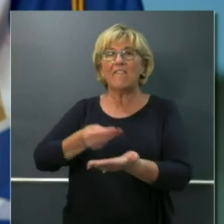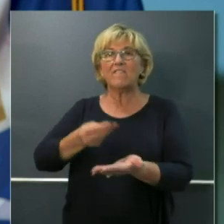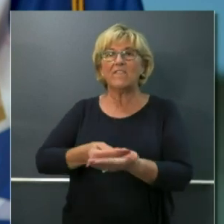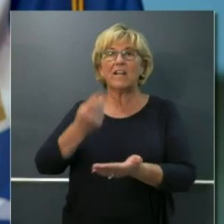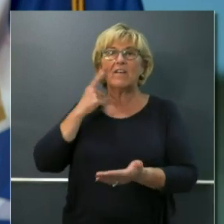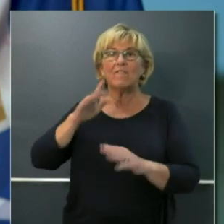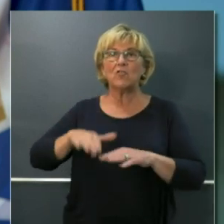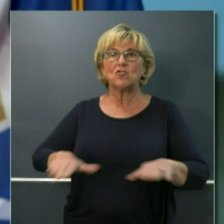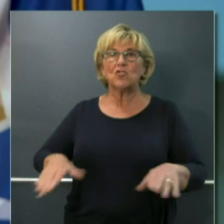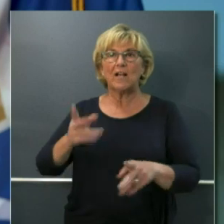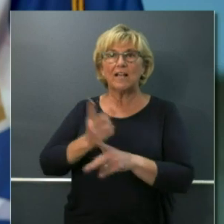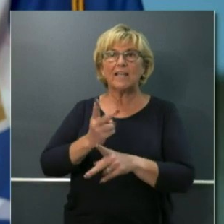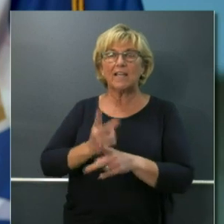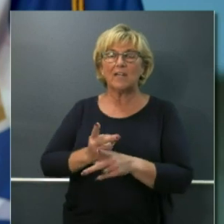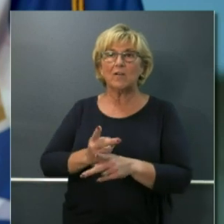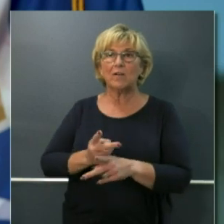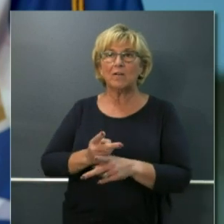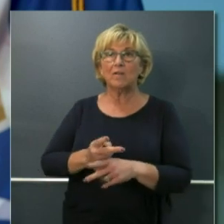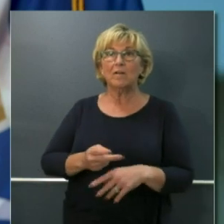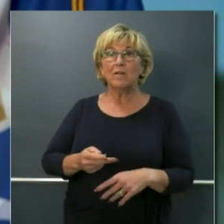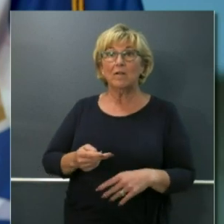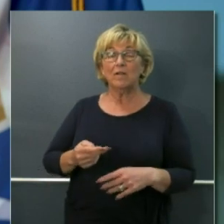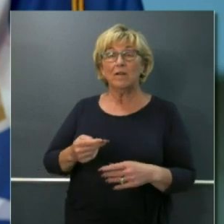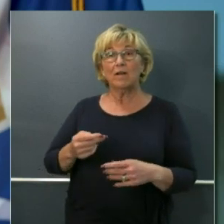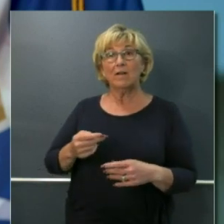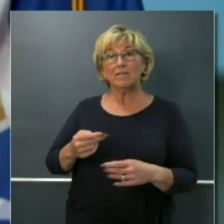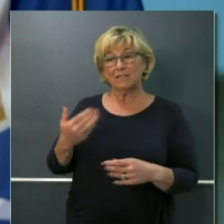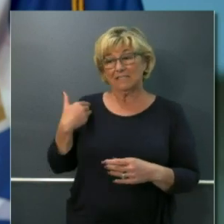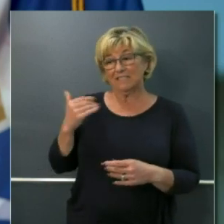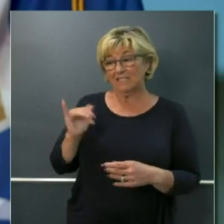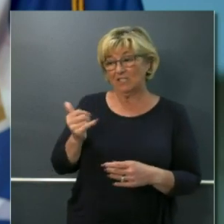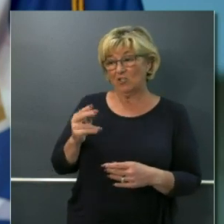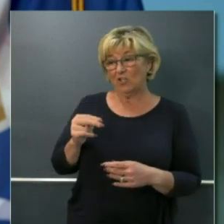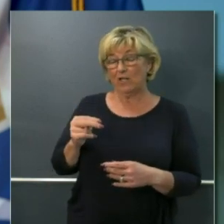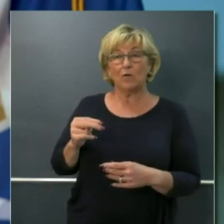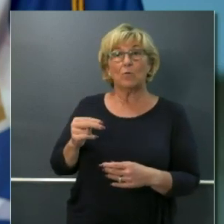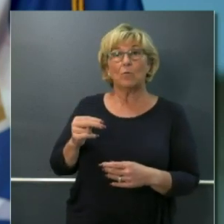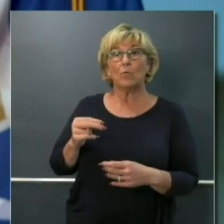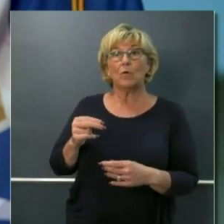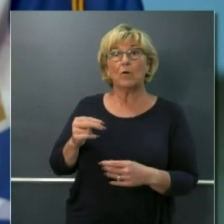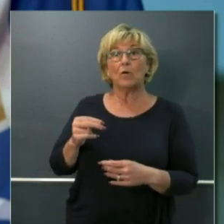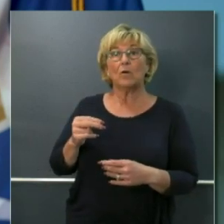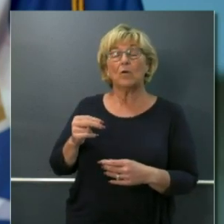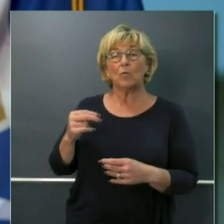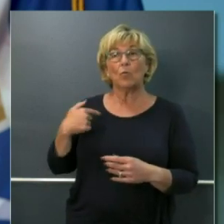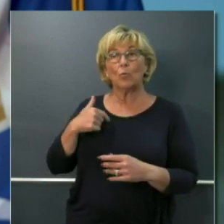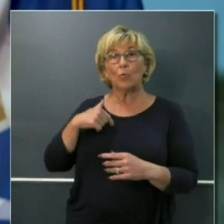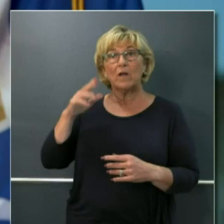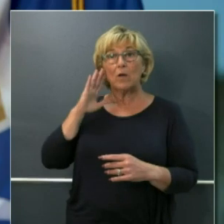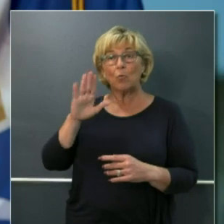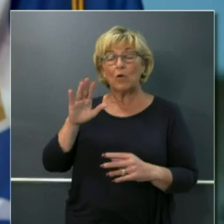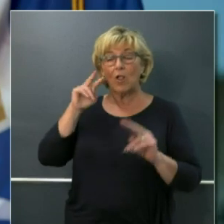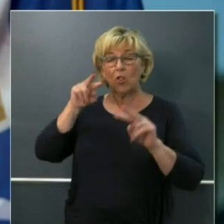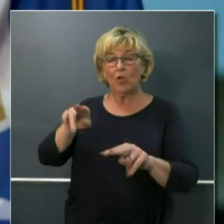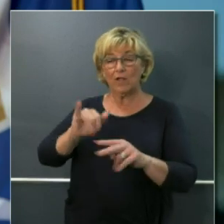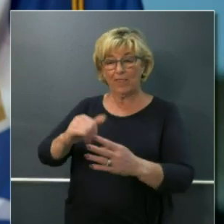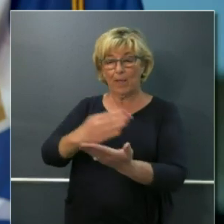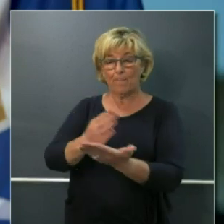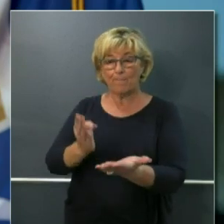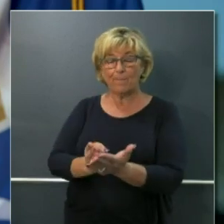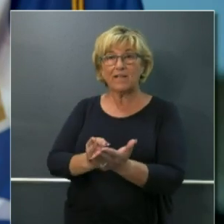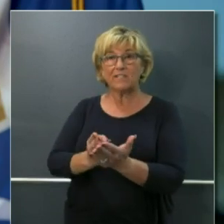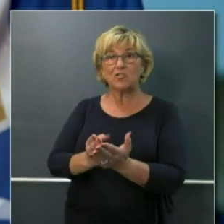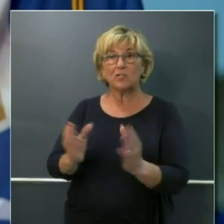of California, and just as late as January of this year, announced our next phase of investment with the budget deficits